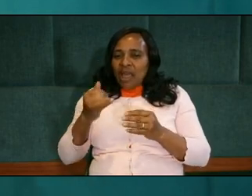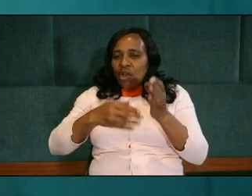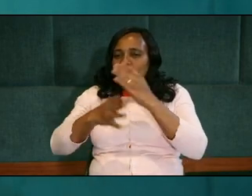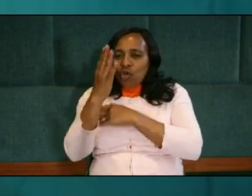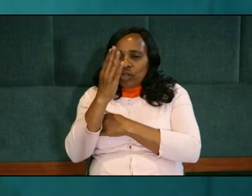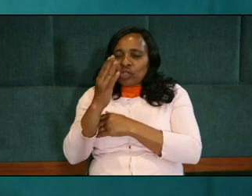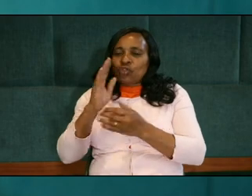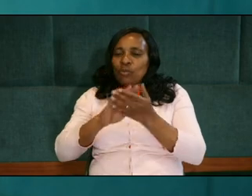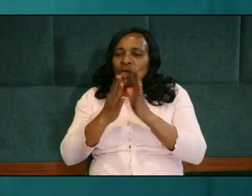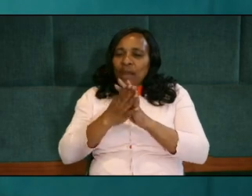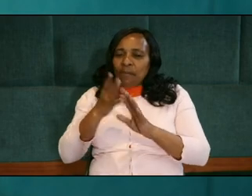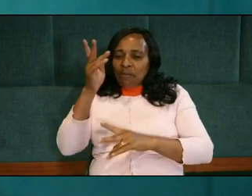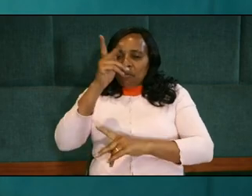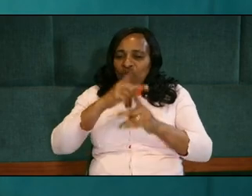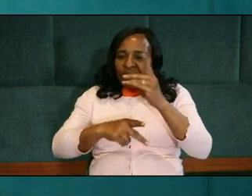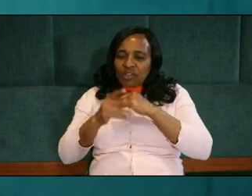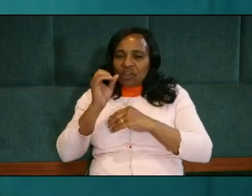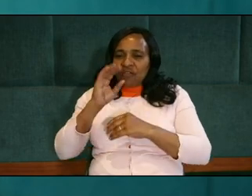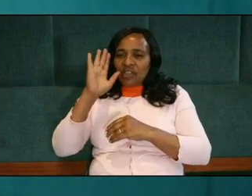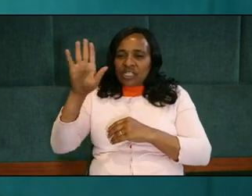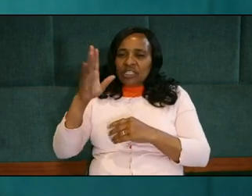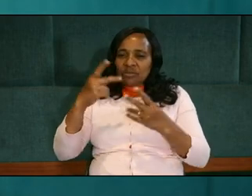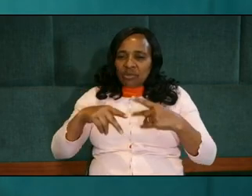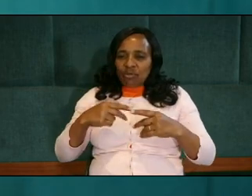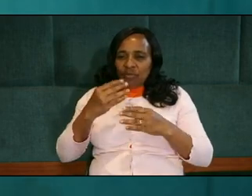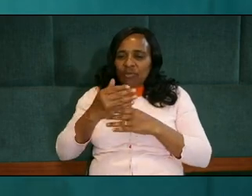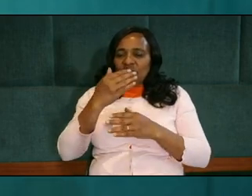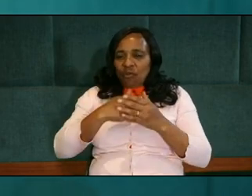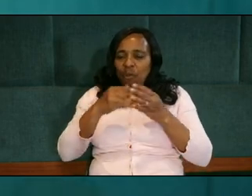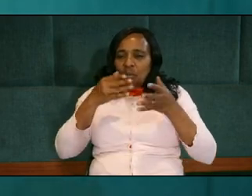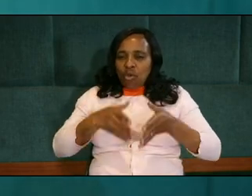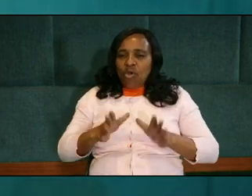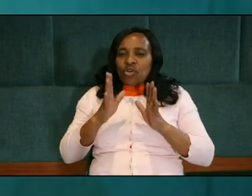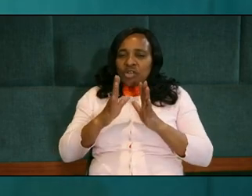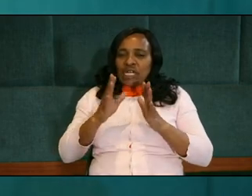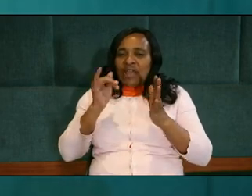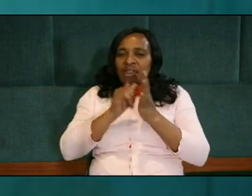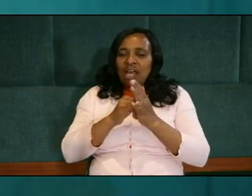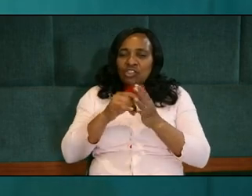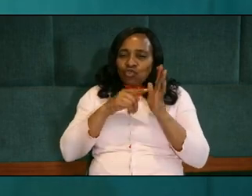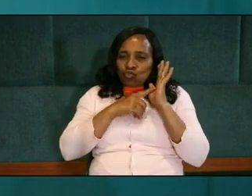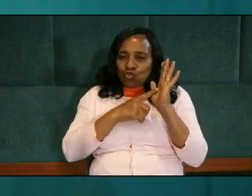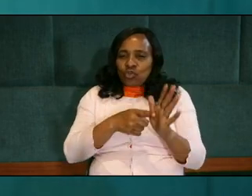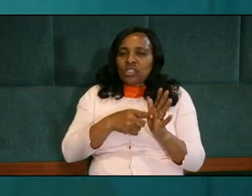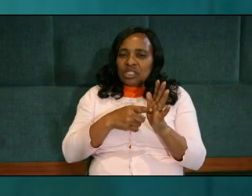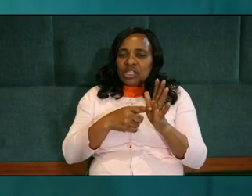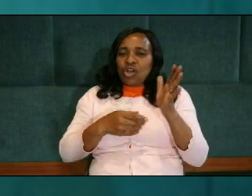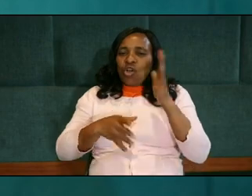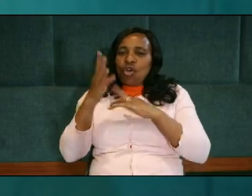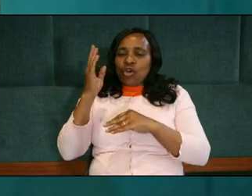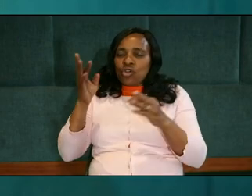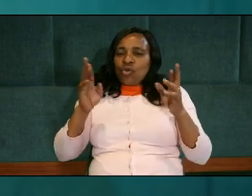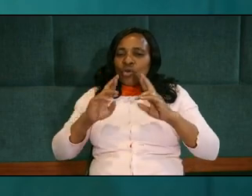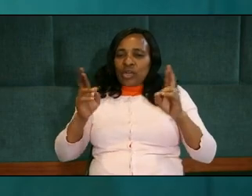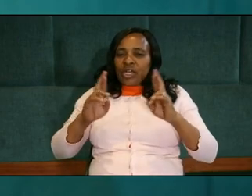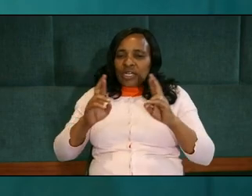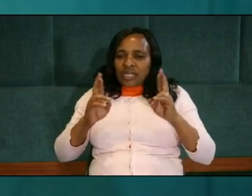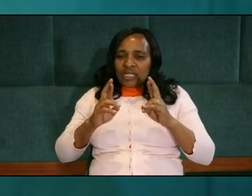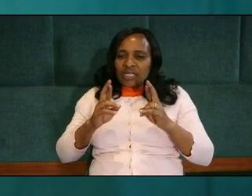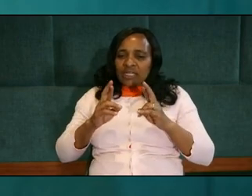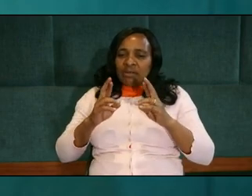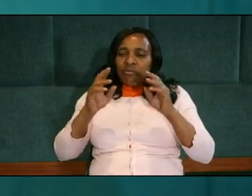his people before he was even born. That shows God already